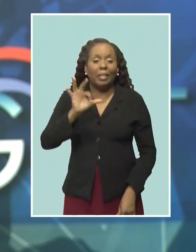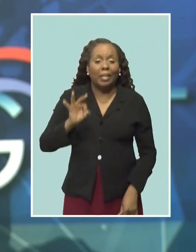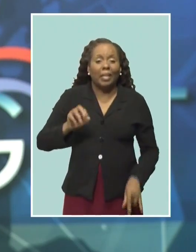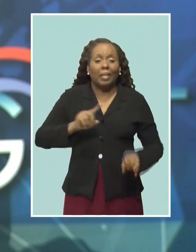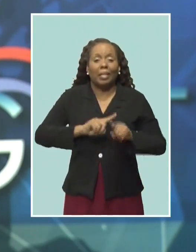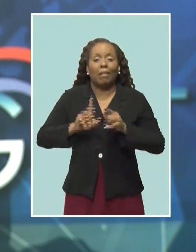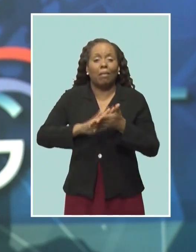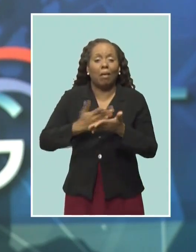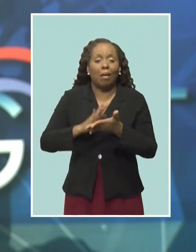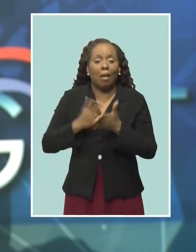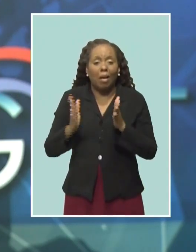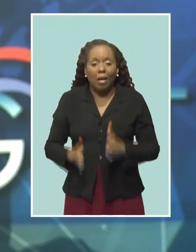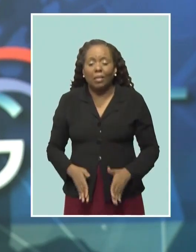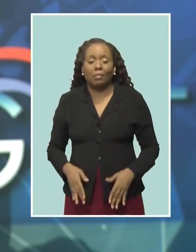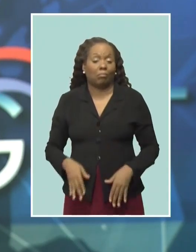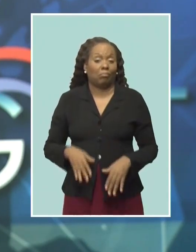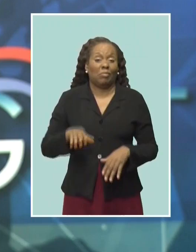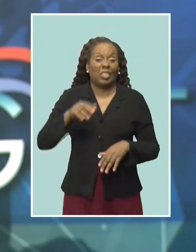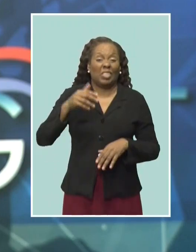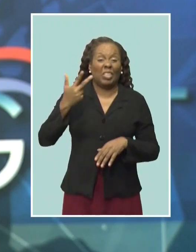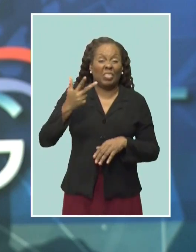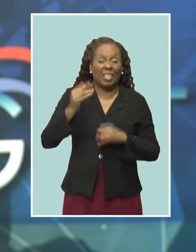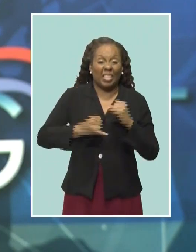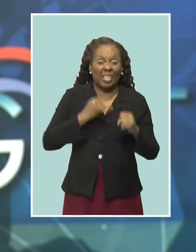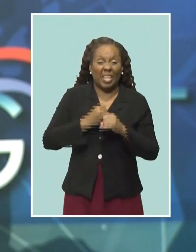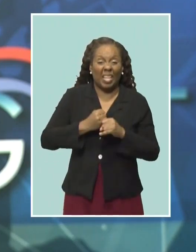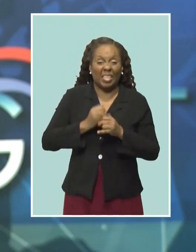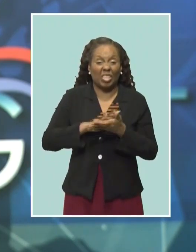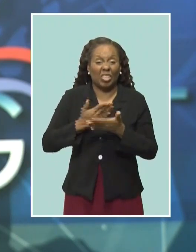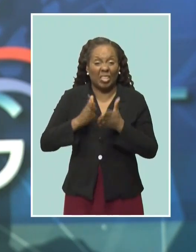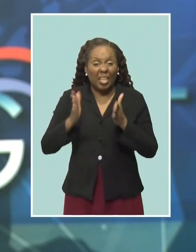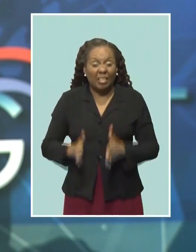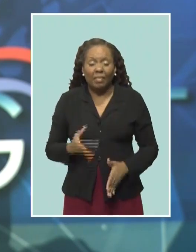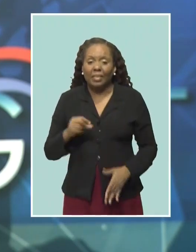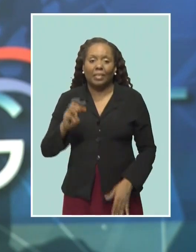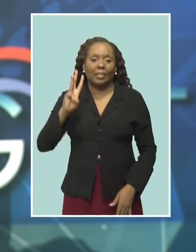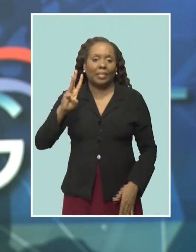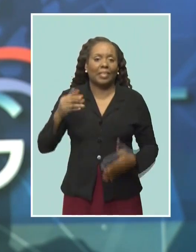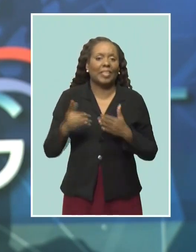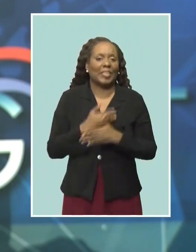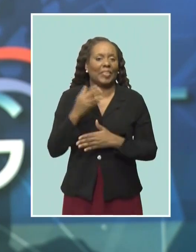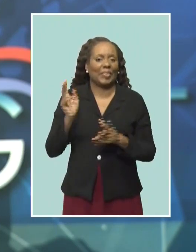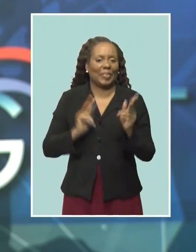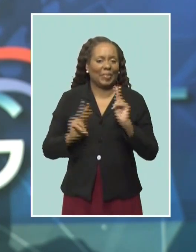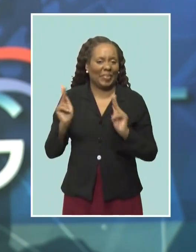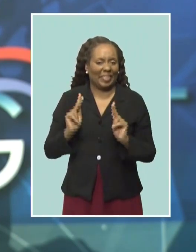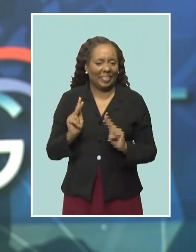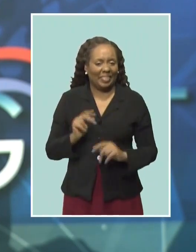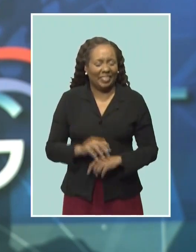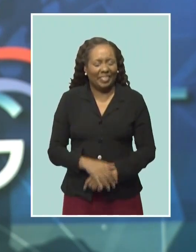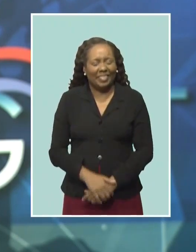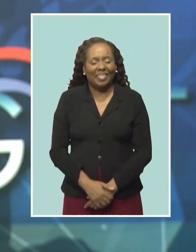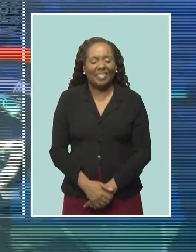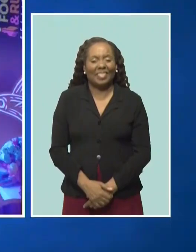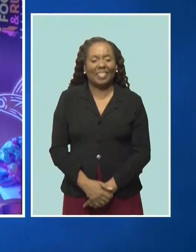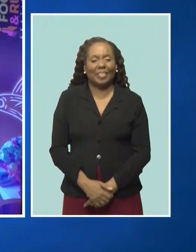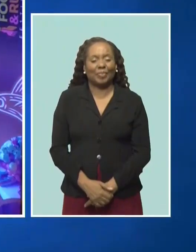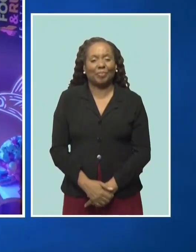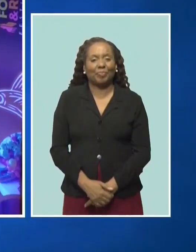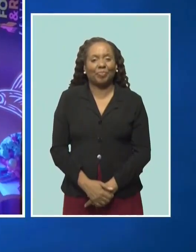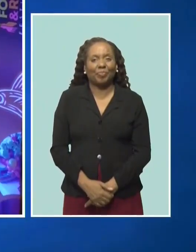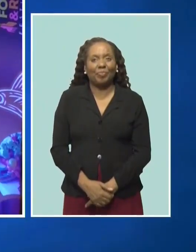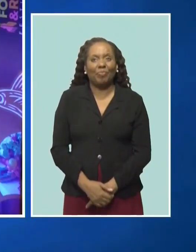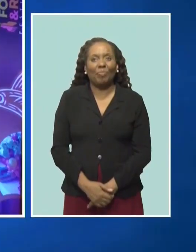culinary artists, including 3 international chefs and 6 new faces. Rachel Agard has that story.